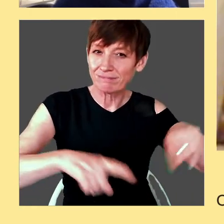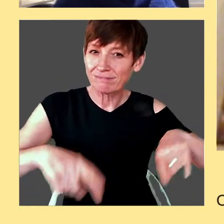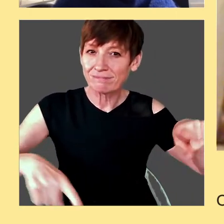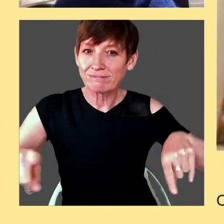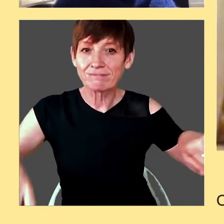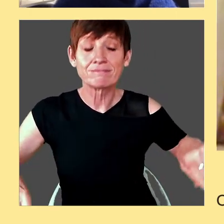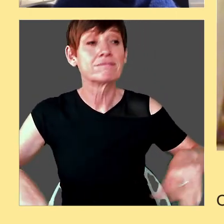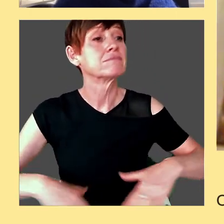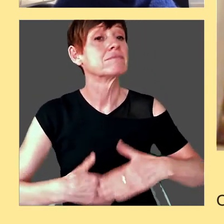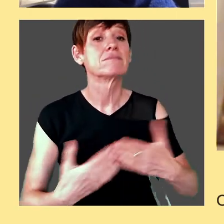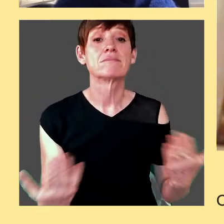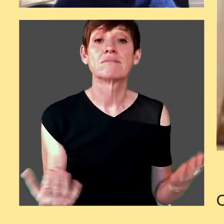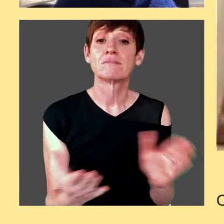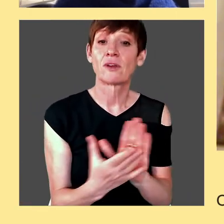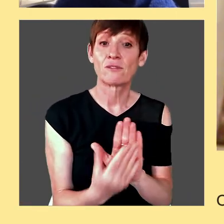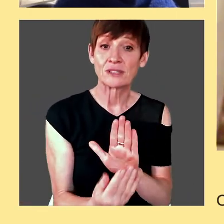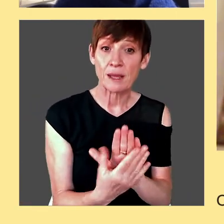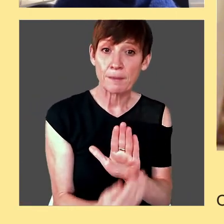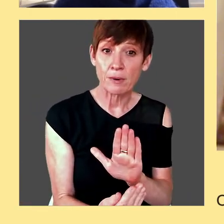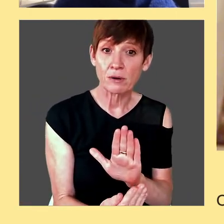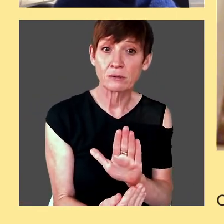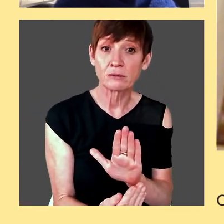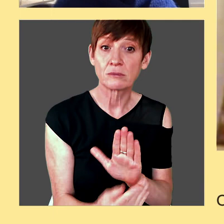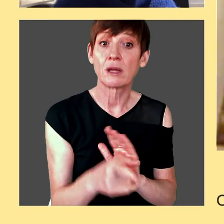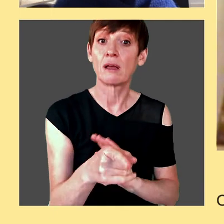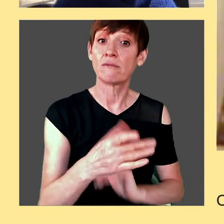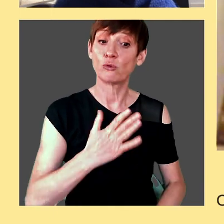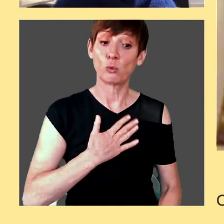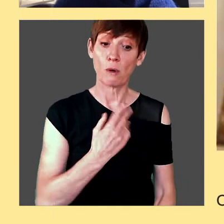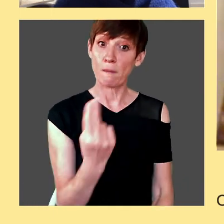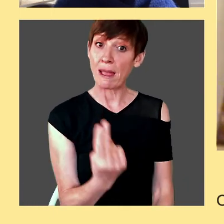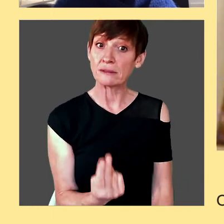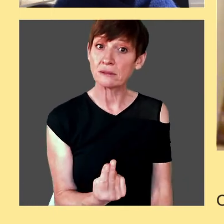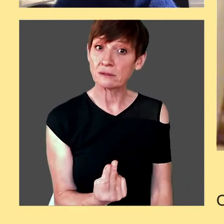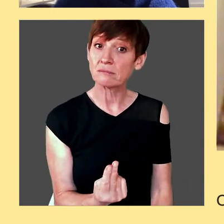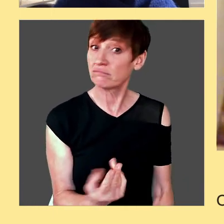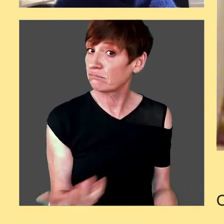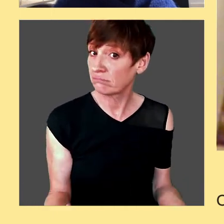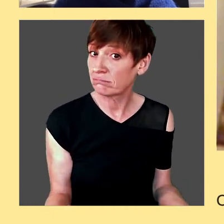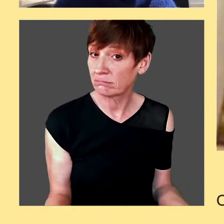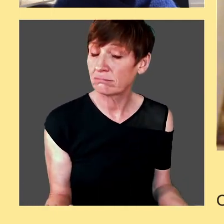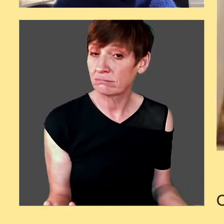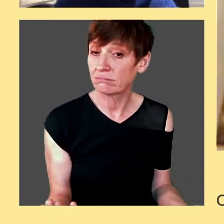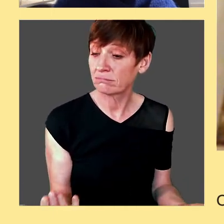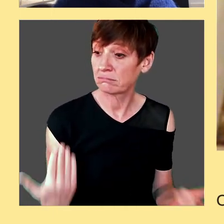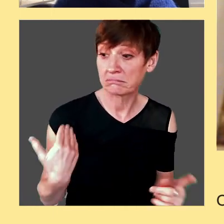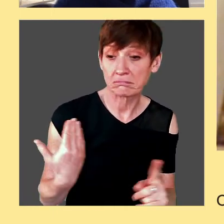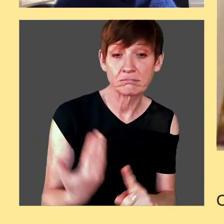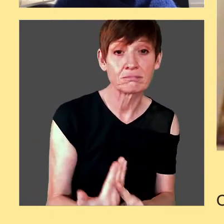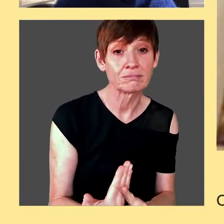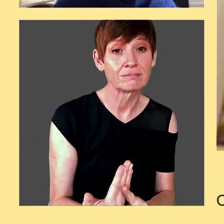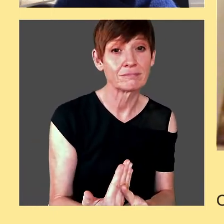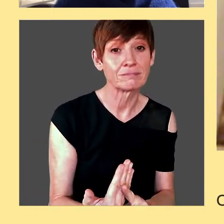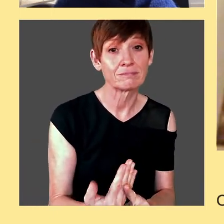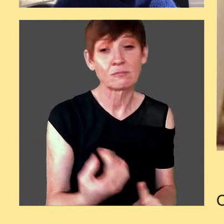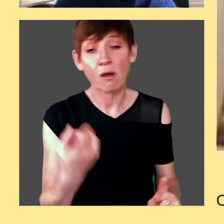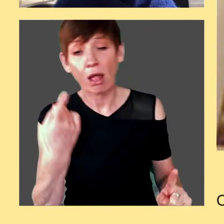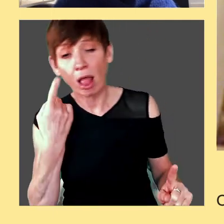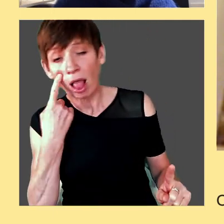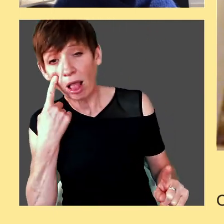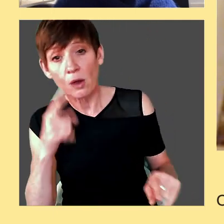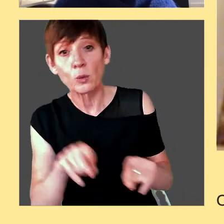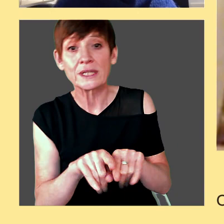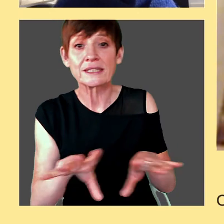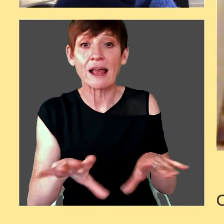example, if you practice painting, now see what short film